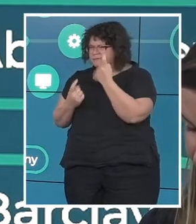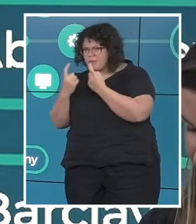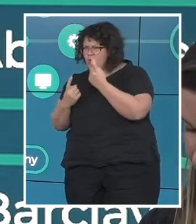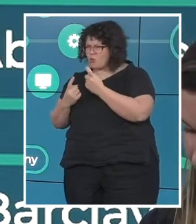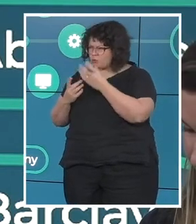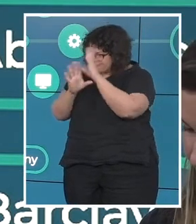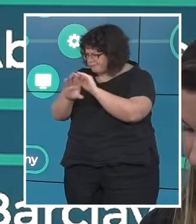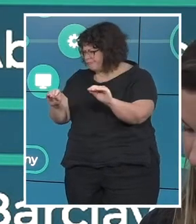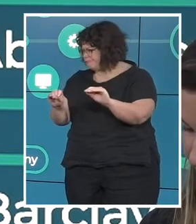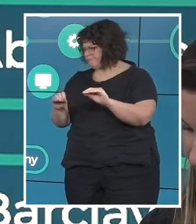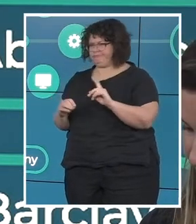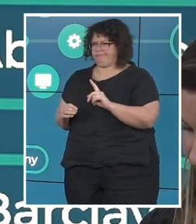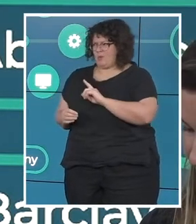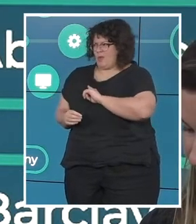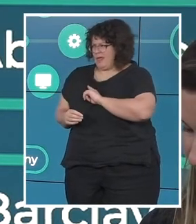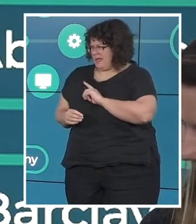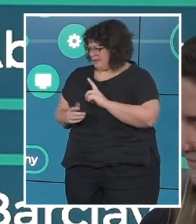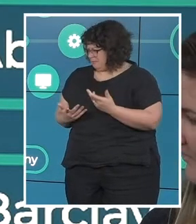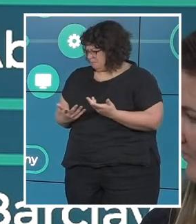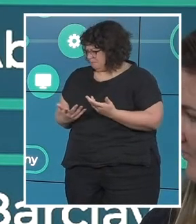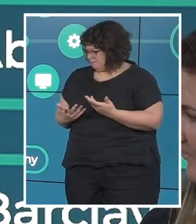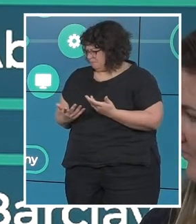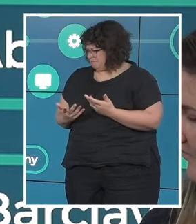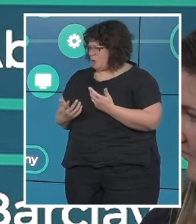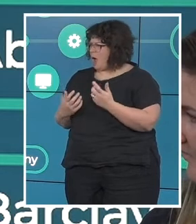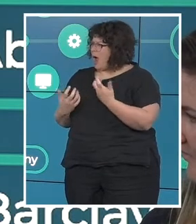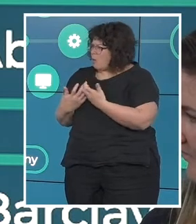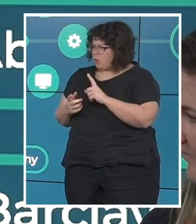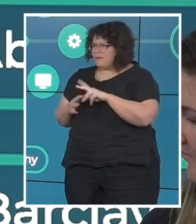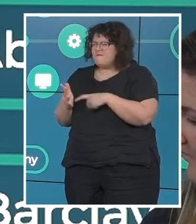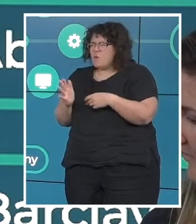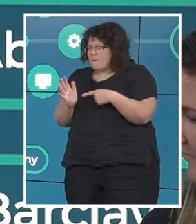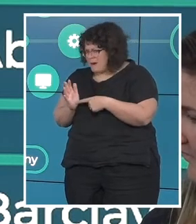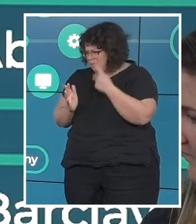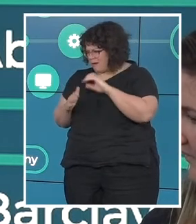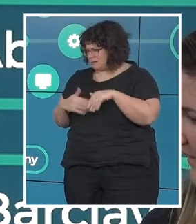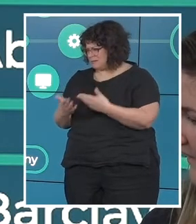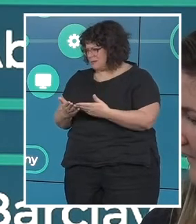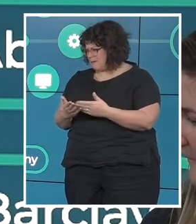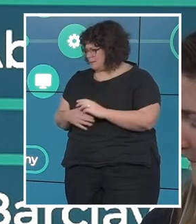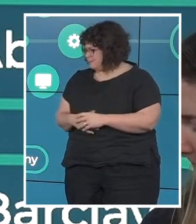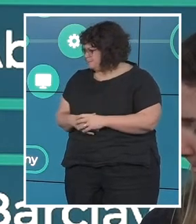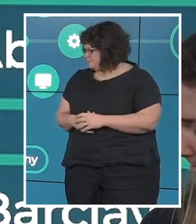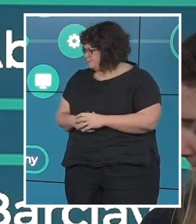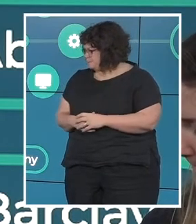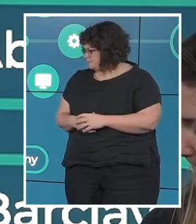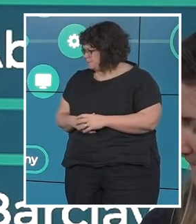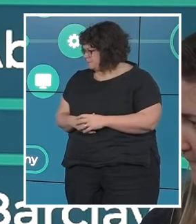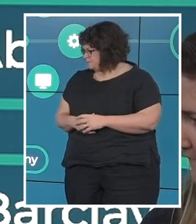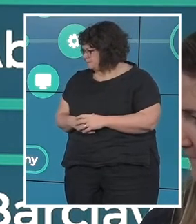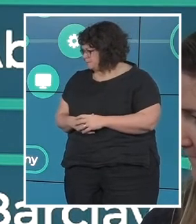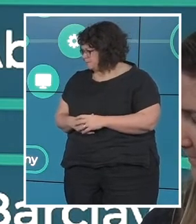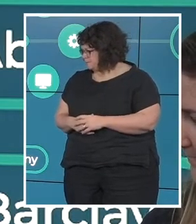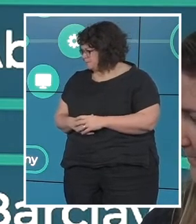be delivered in. So I was looking around for a definition of content, And my favourite that